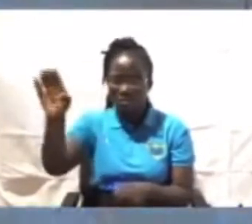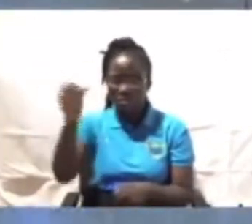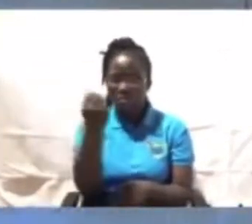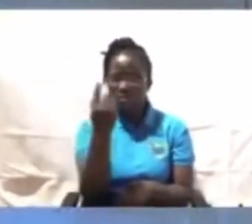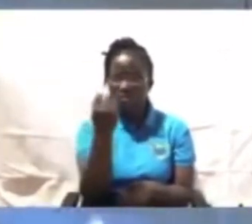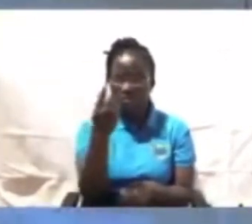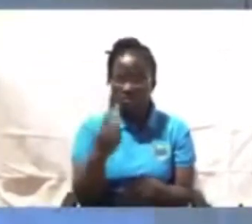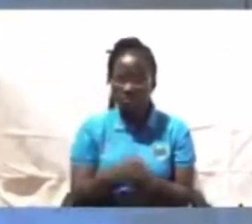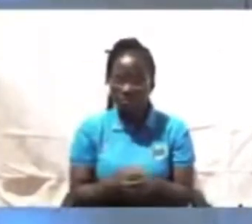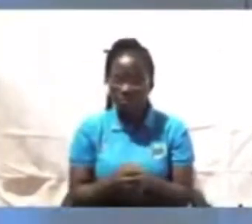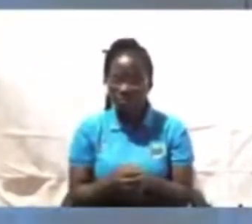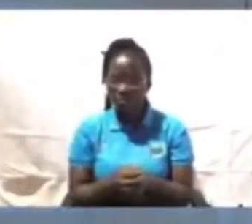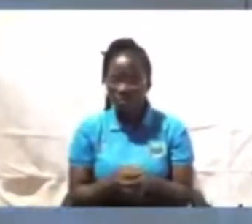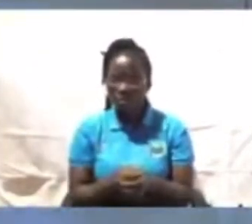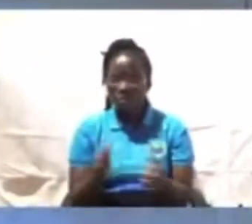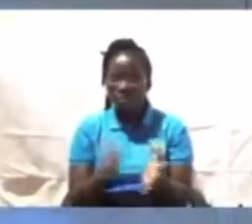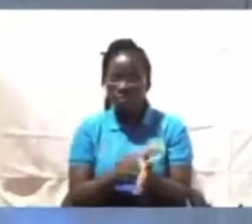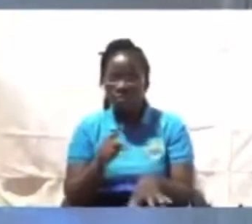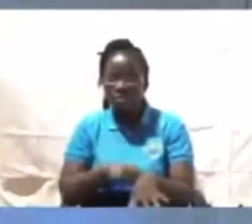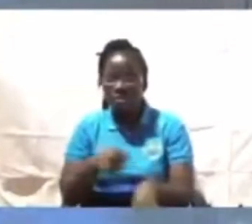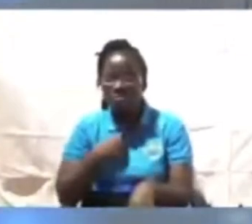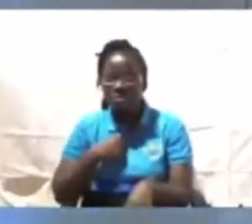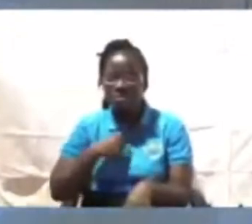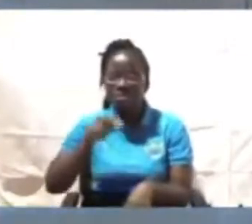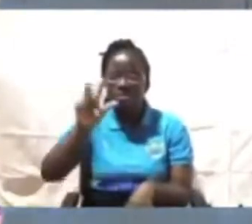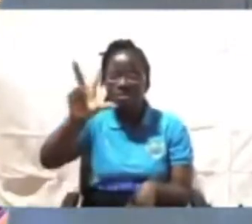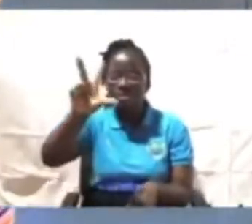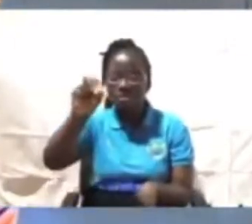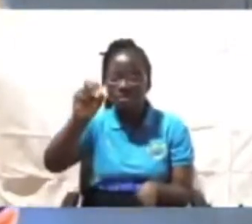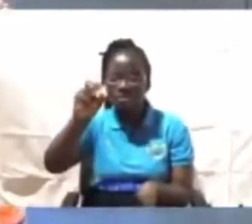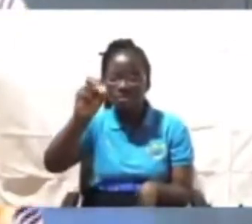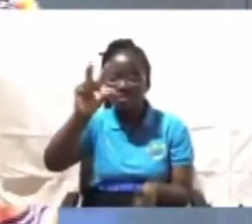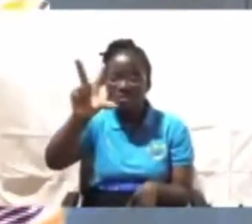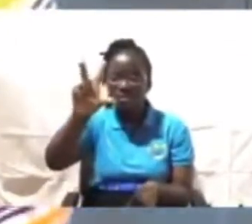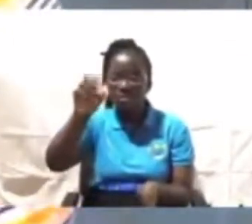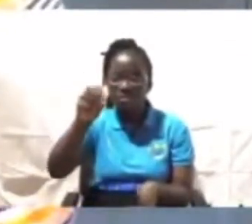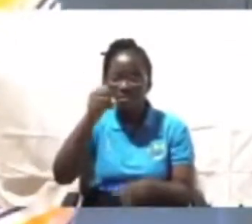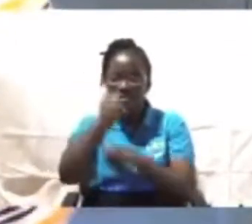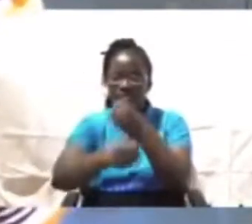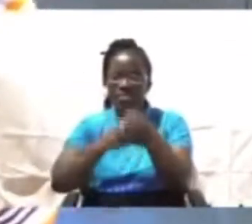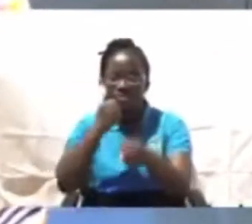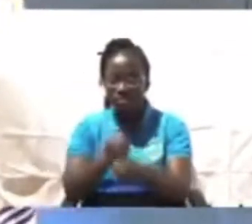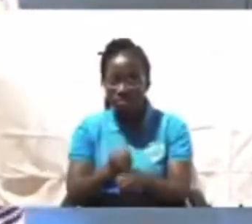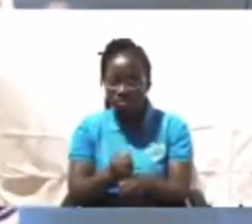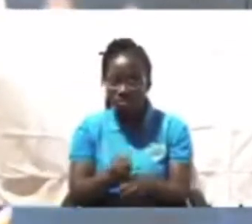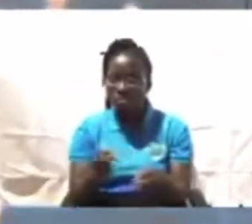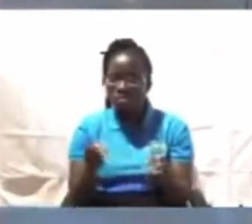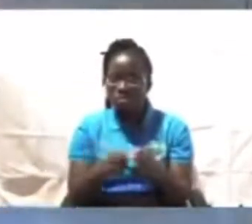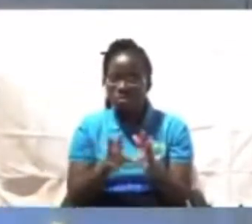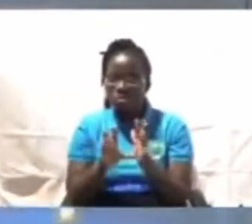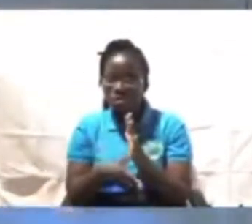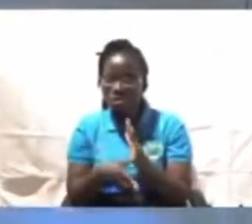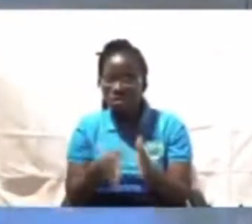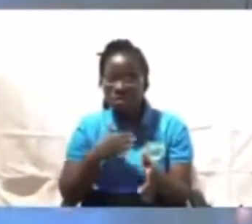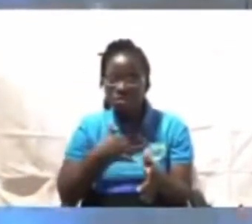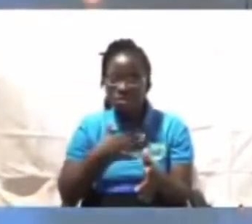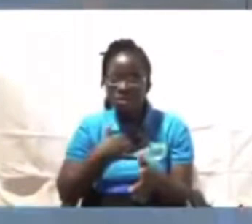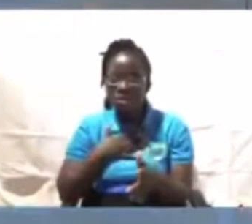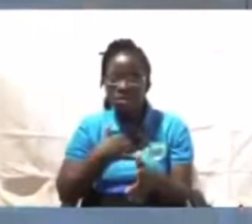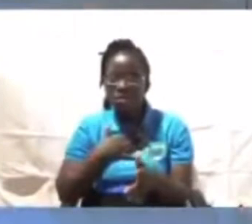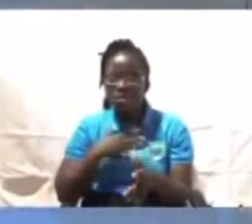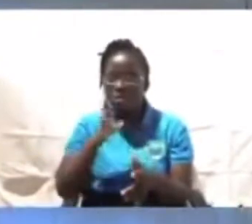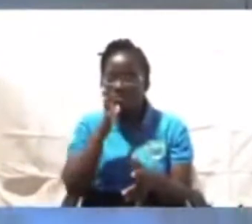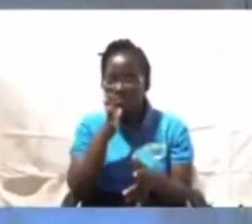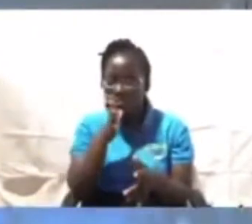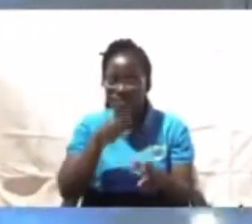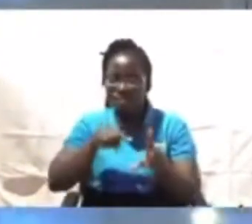a stati so. Mina miye last born so mi mami. Mi mami a stati so se. Oh, wa shri me because menya